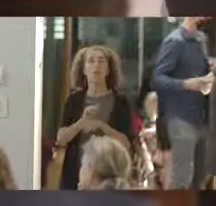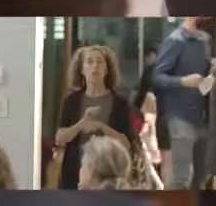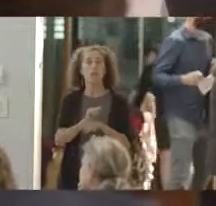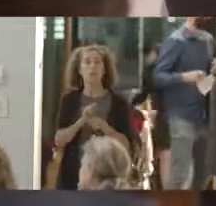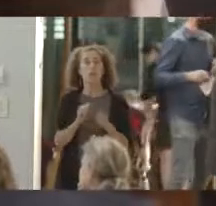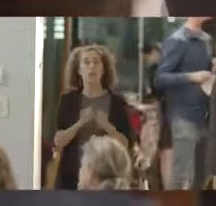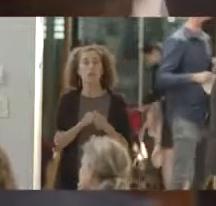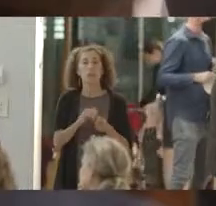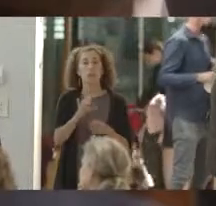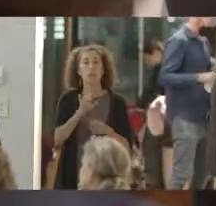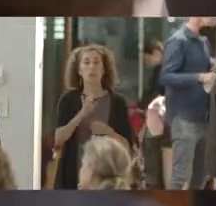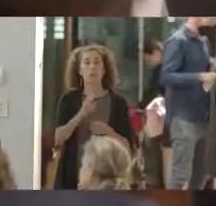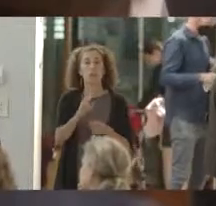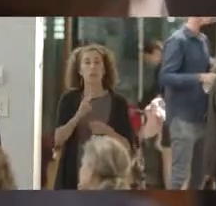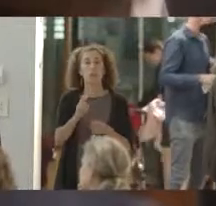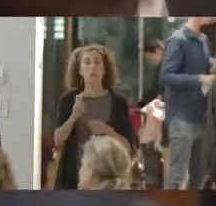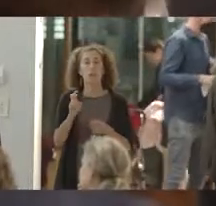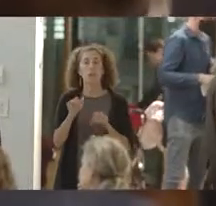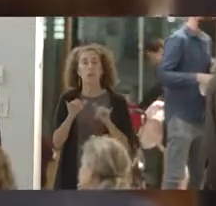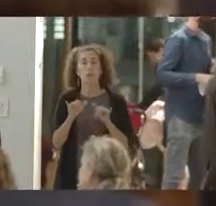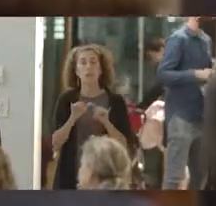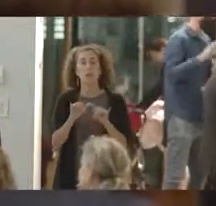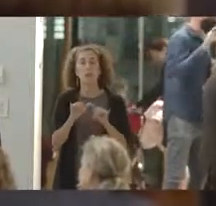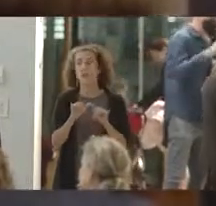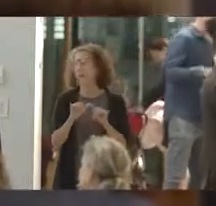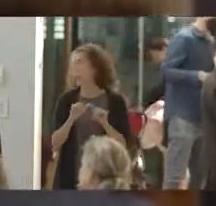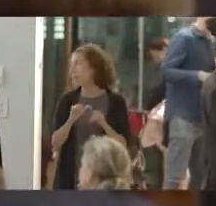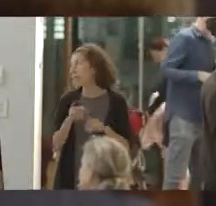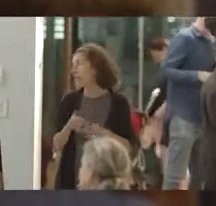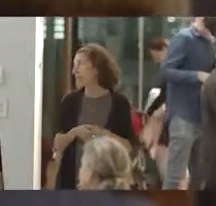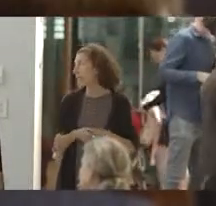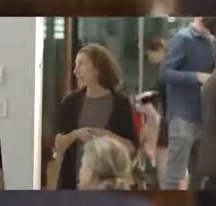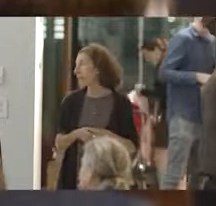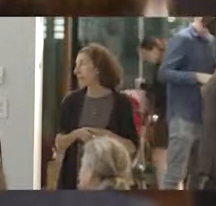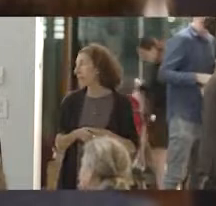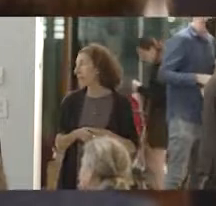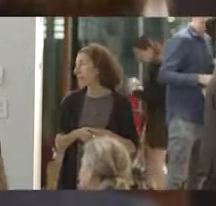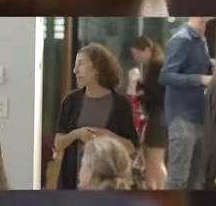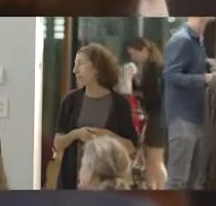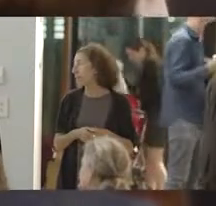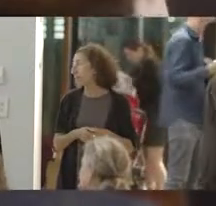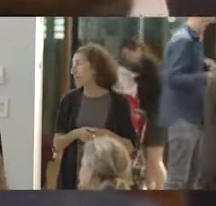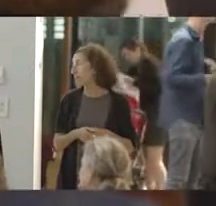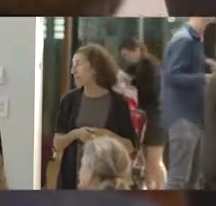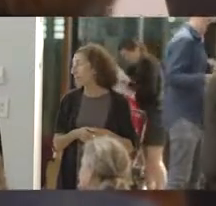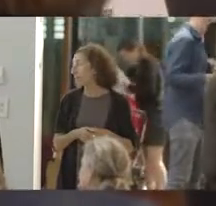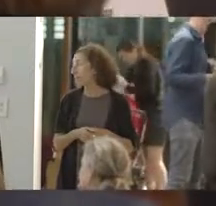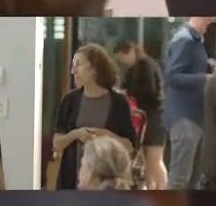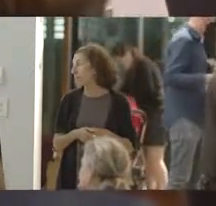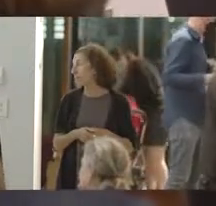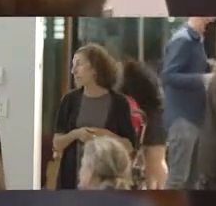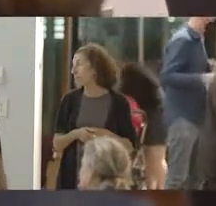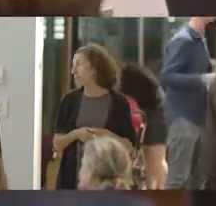diameter sewer interceptor line directly below the median. So placing anything parallel to it or on top